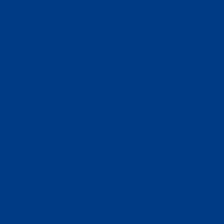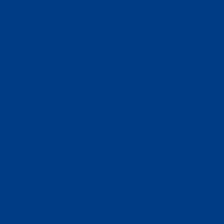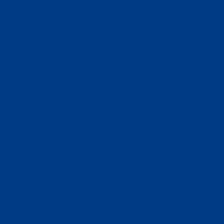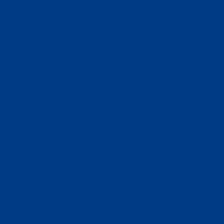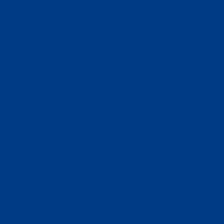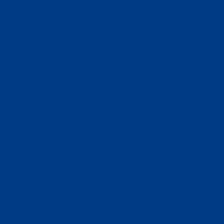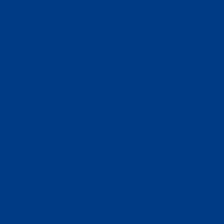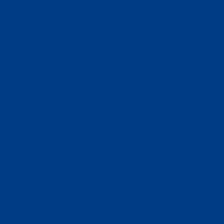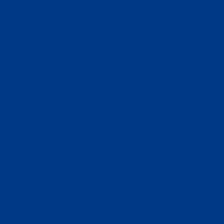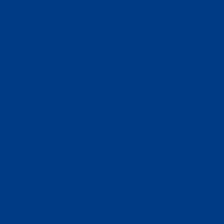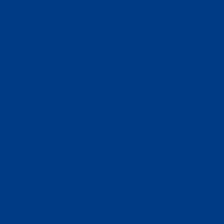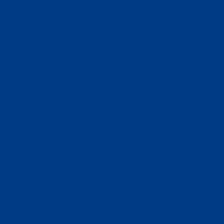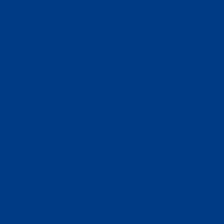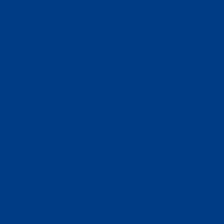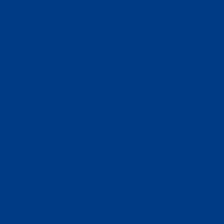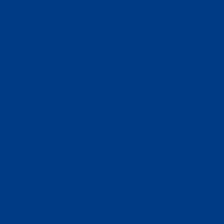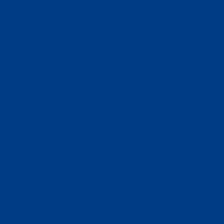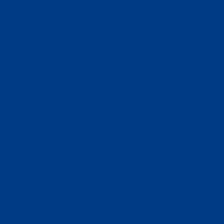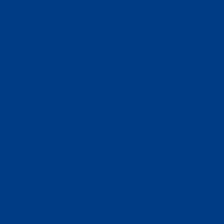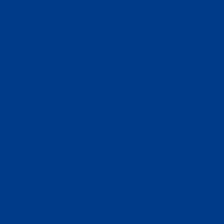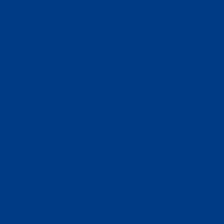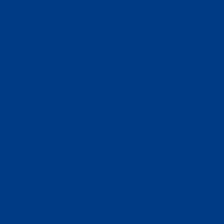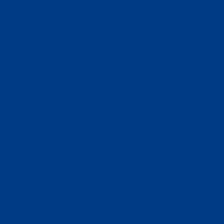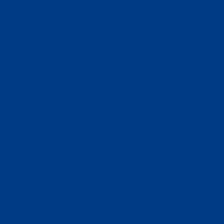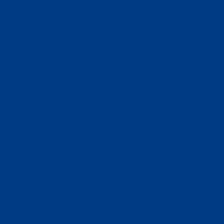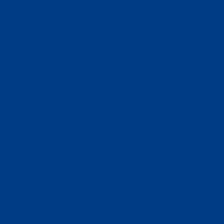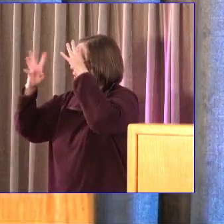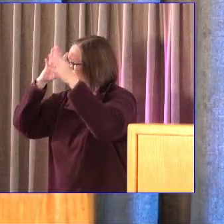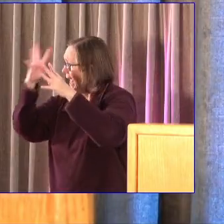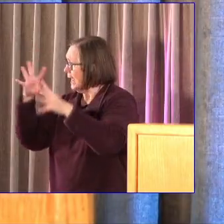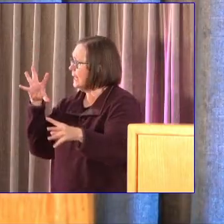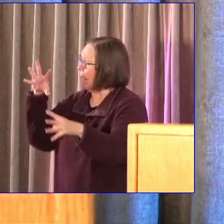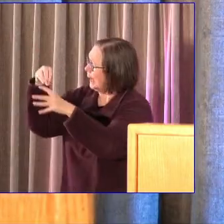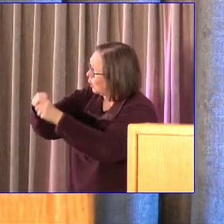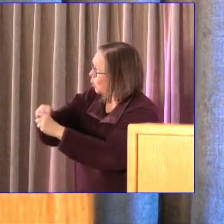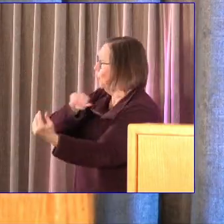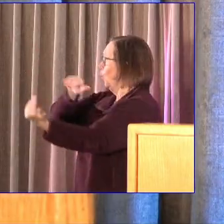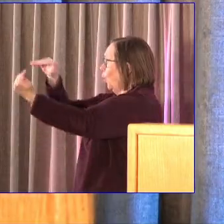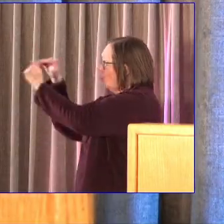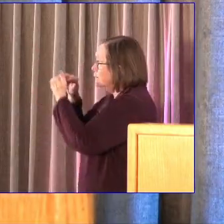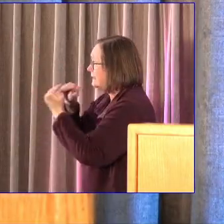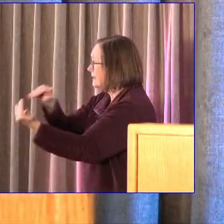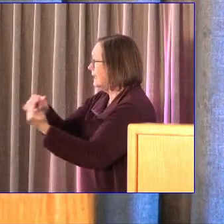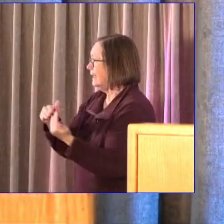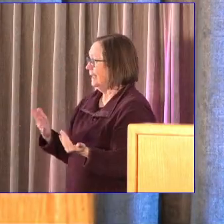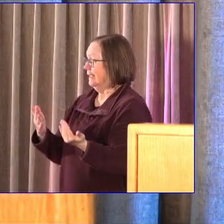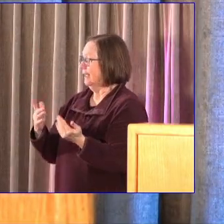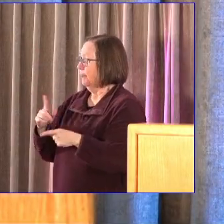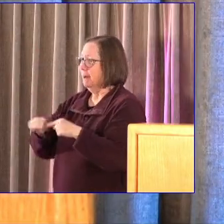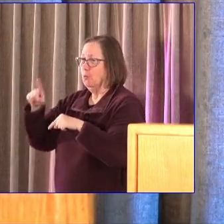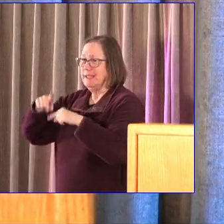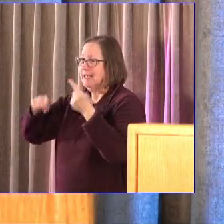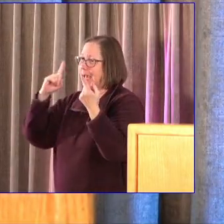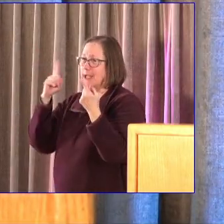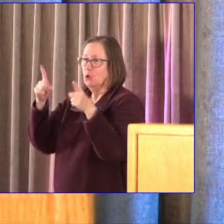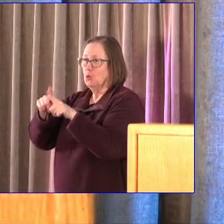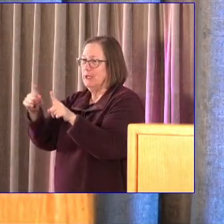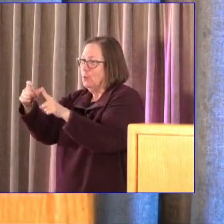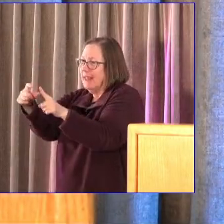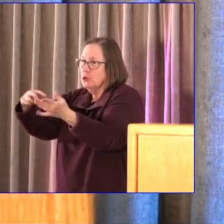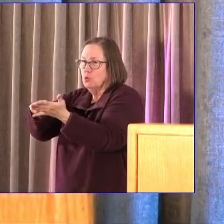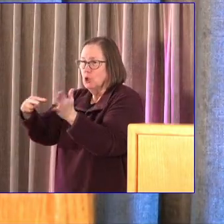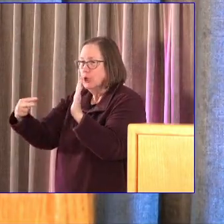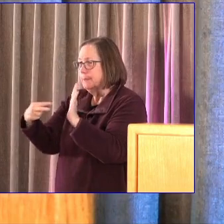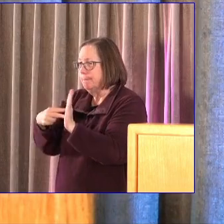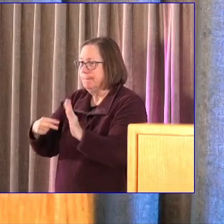And yet we all say we're going to go forward and create diversity, equity, inclusion, but we don't have that shared understanding. It's not an agreement I'm looking for. It's an understanding